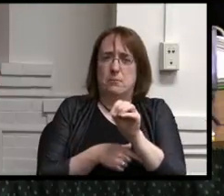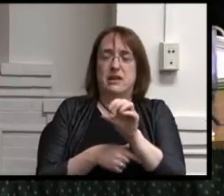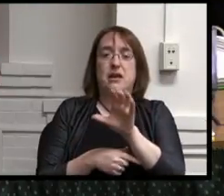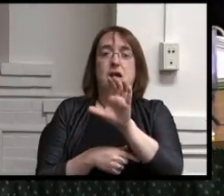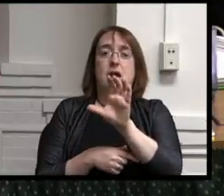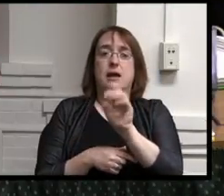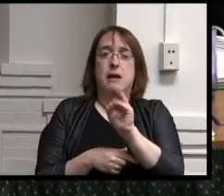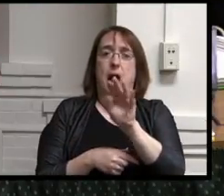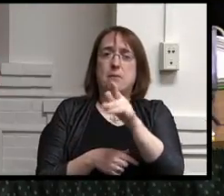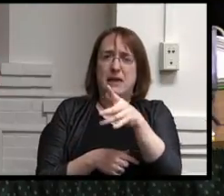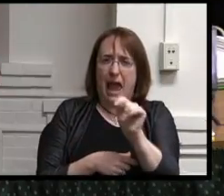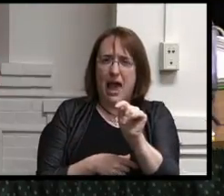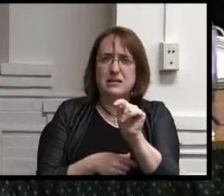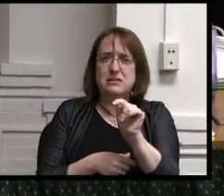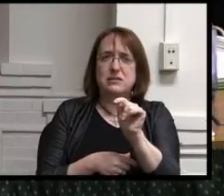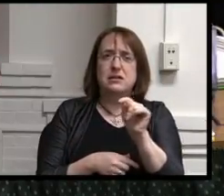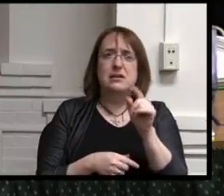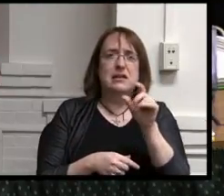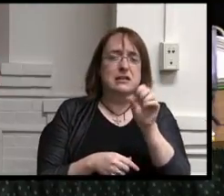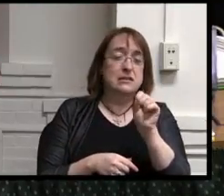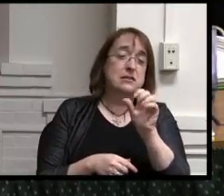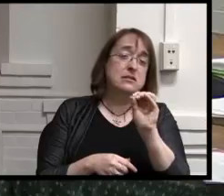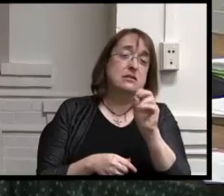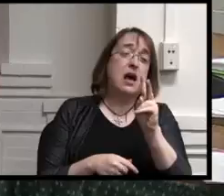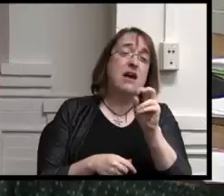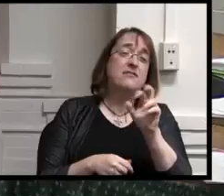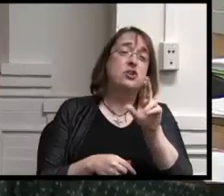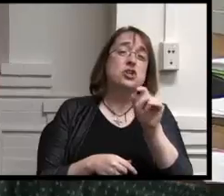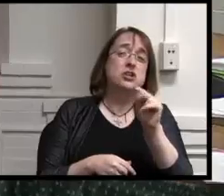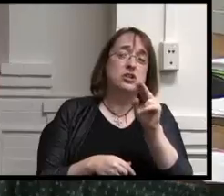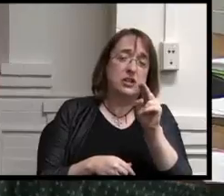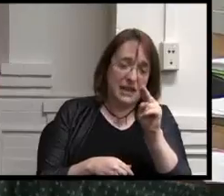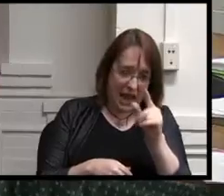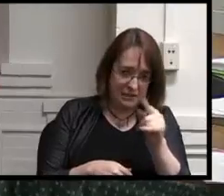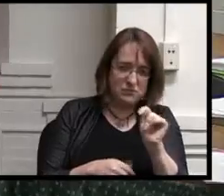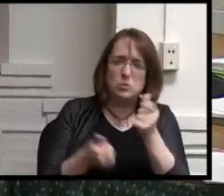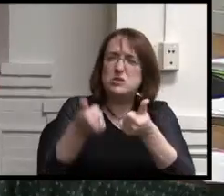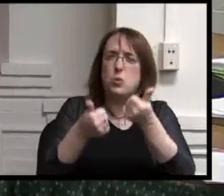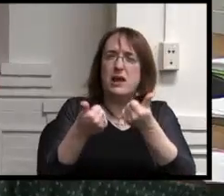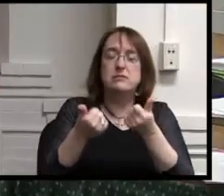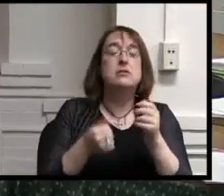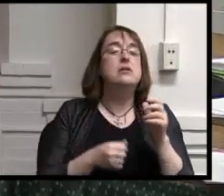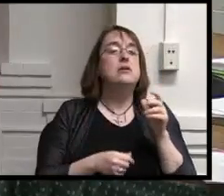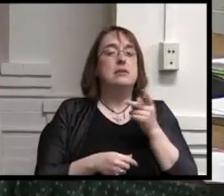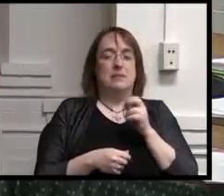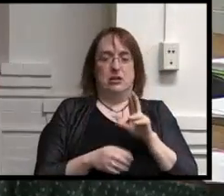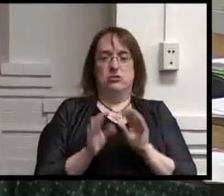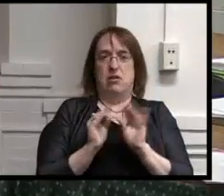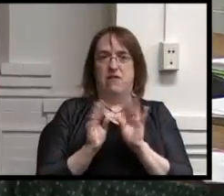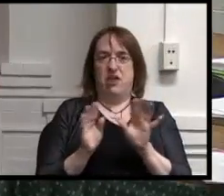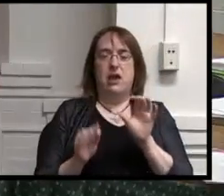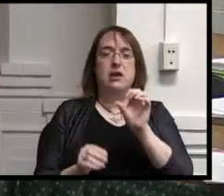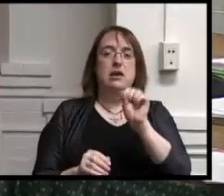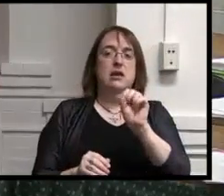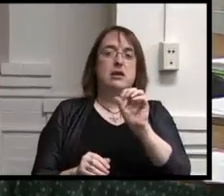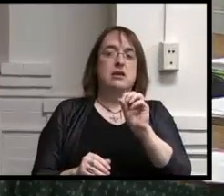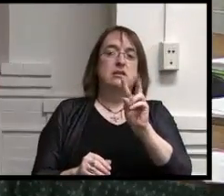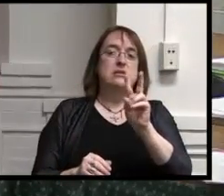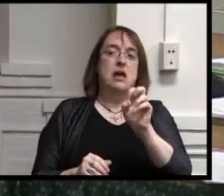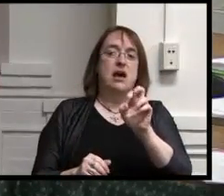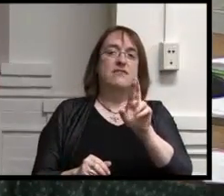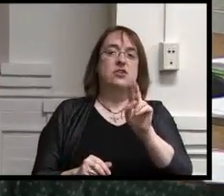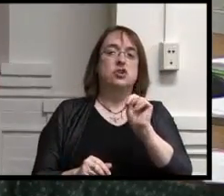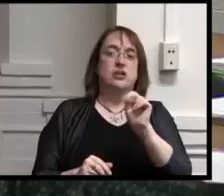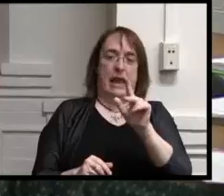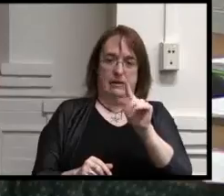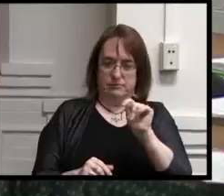or where do we get our internet? SovereignNet is our primary Okay. server. You see in the It's like connectivity, fire- there fire